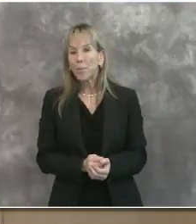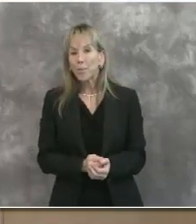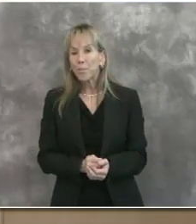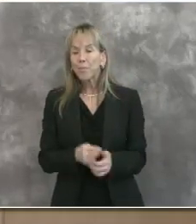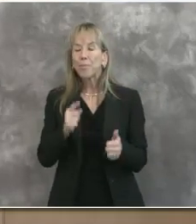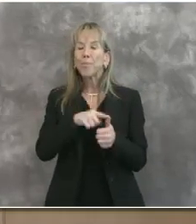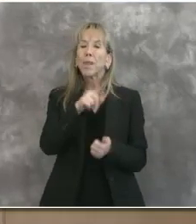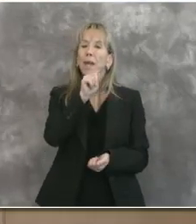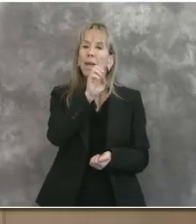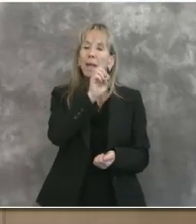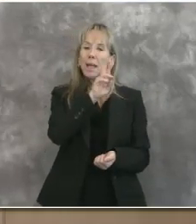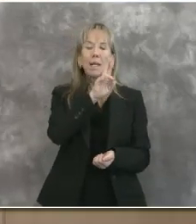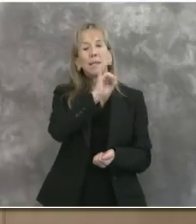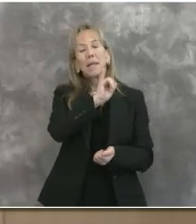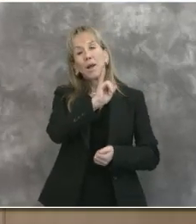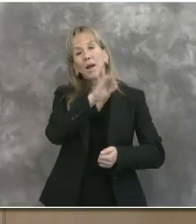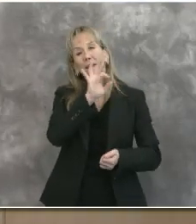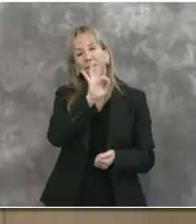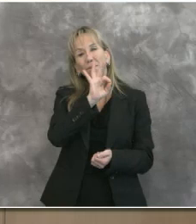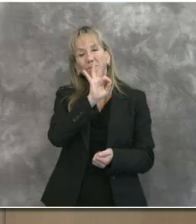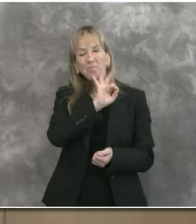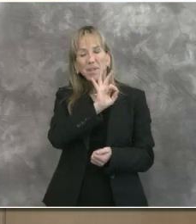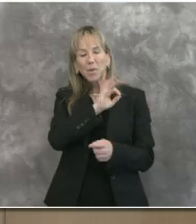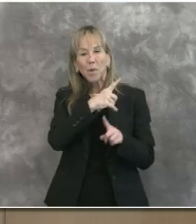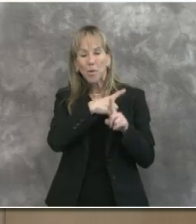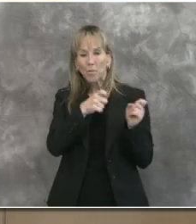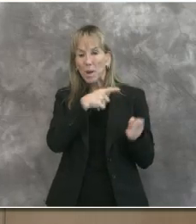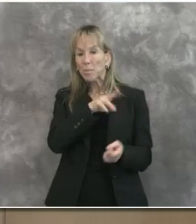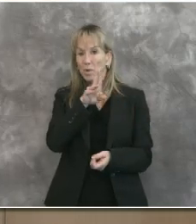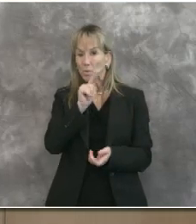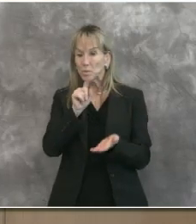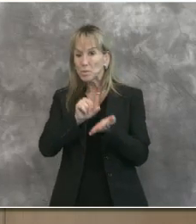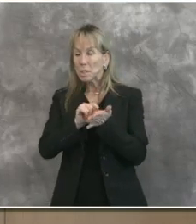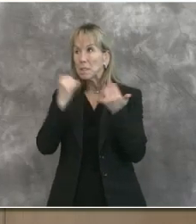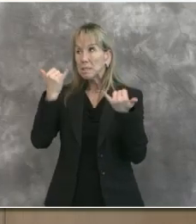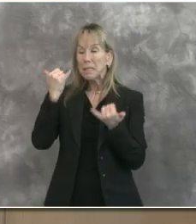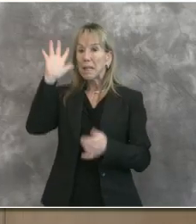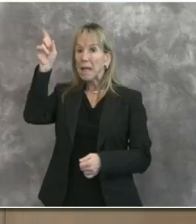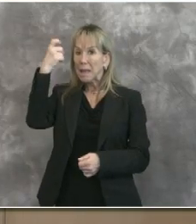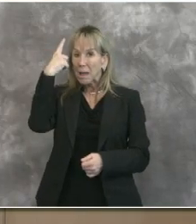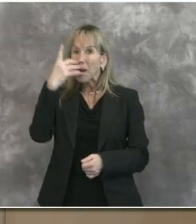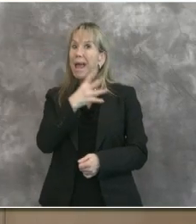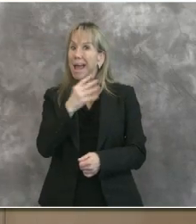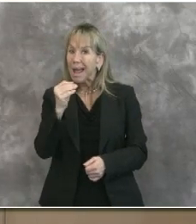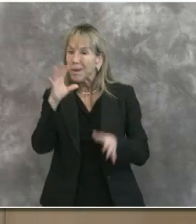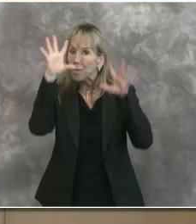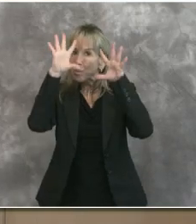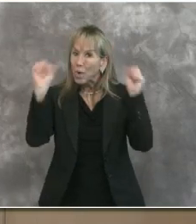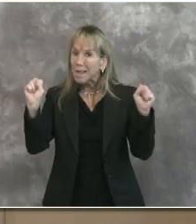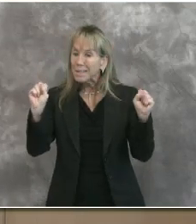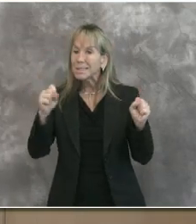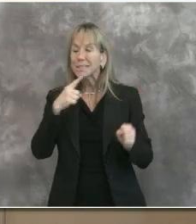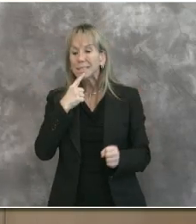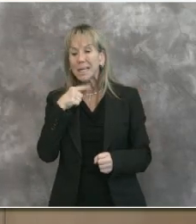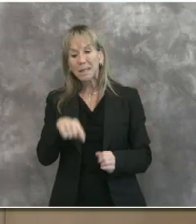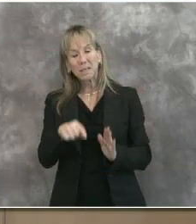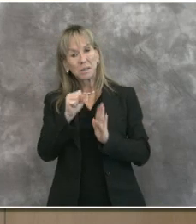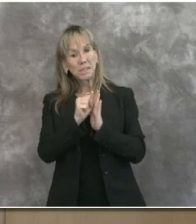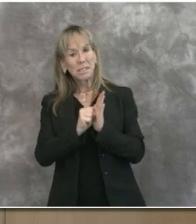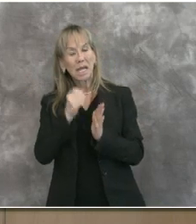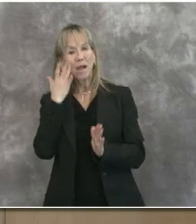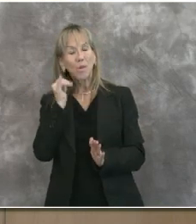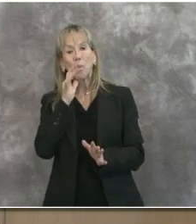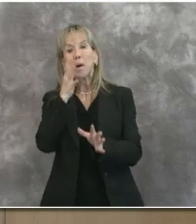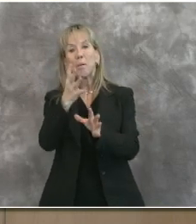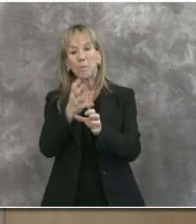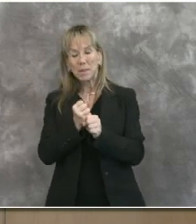Terry Figueroa from the Union Tribune. Today, Governor Newsom and the president said the state of California will get 100,000